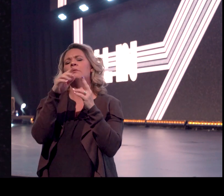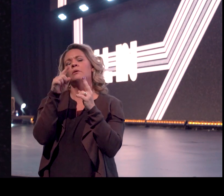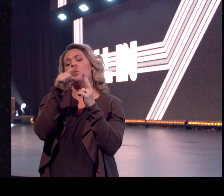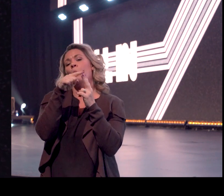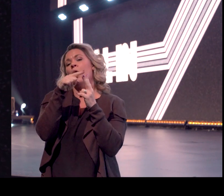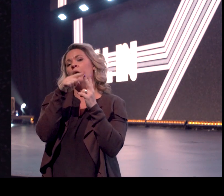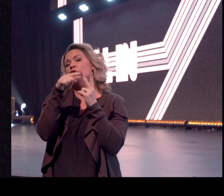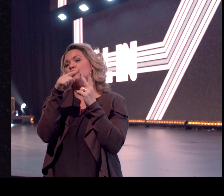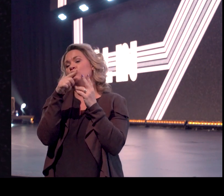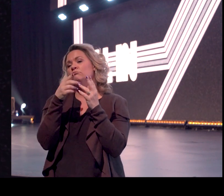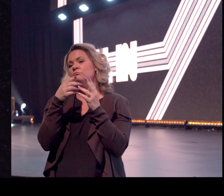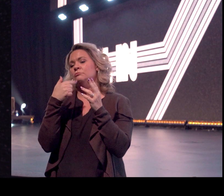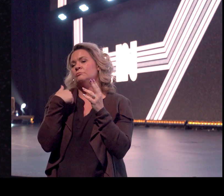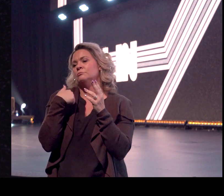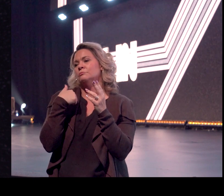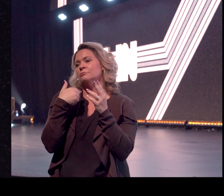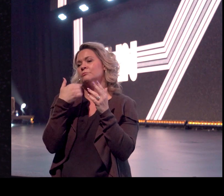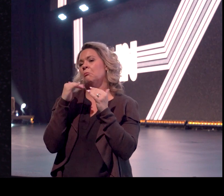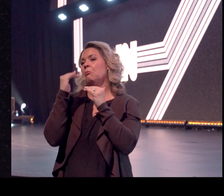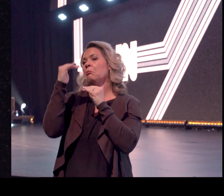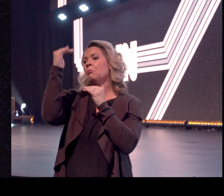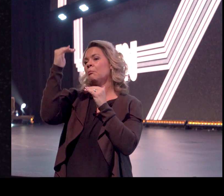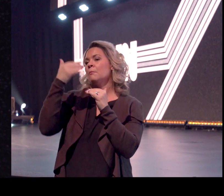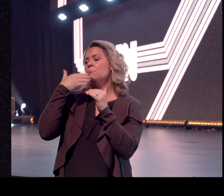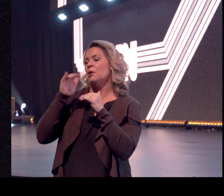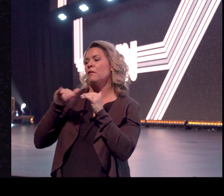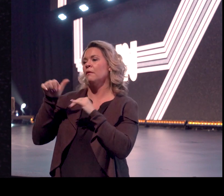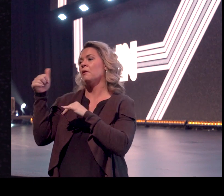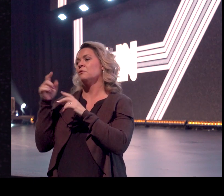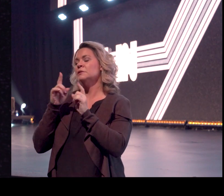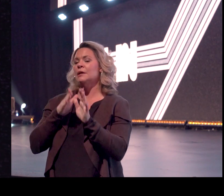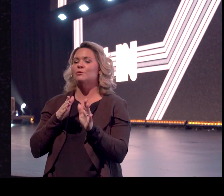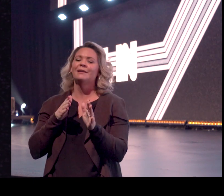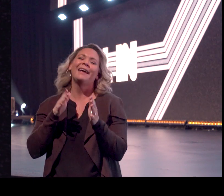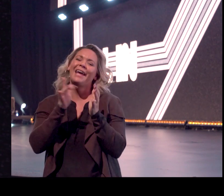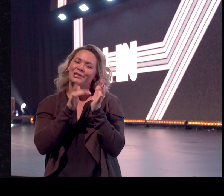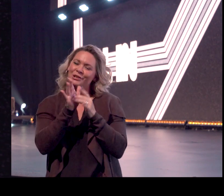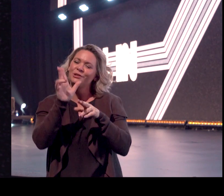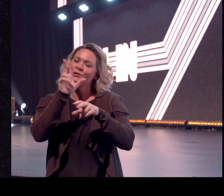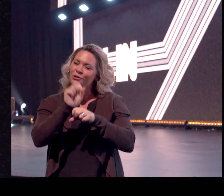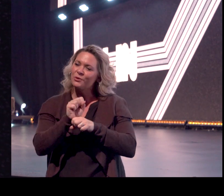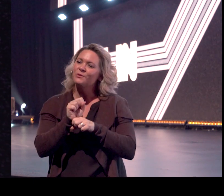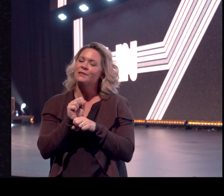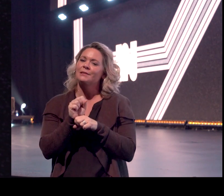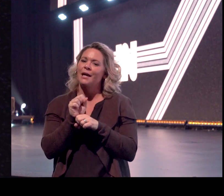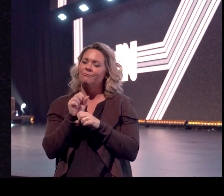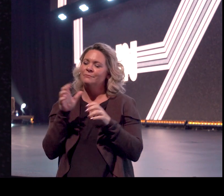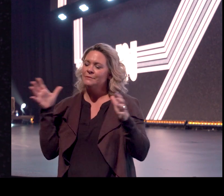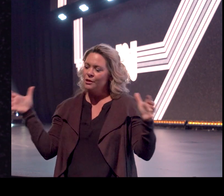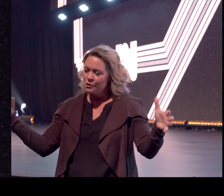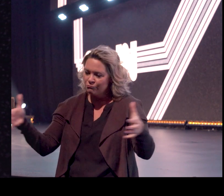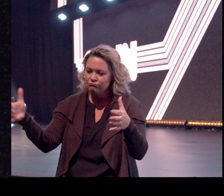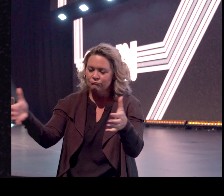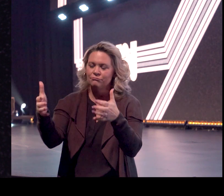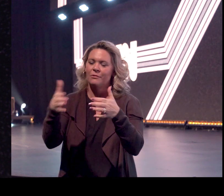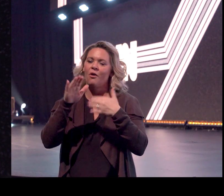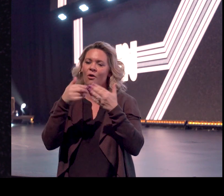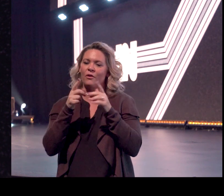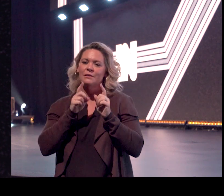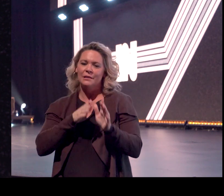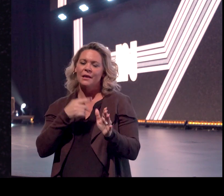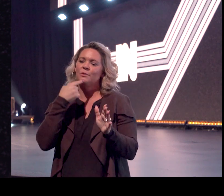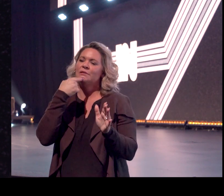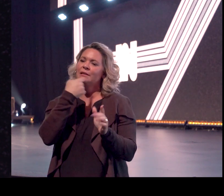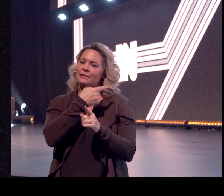two spots. Like, could you guarantee us that? And Jesus uses this as a teaching opportunity. He actually huddles all